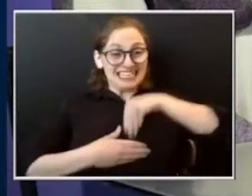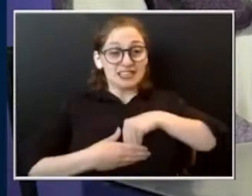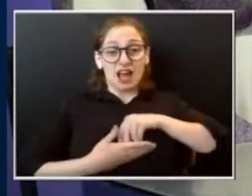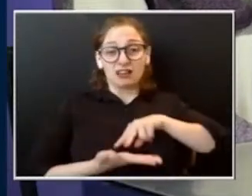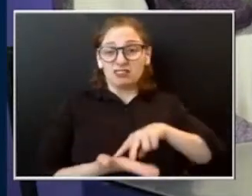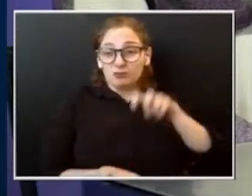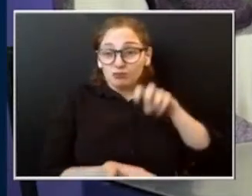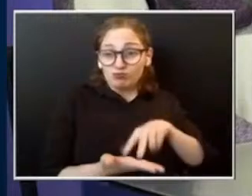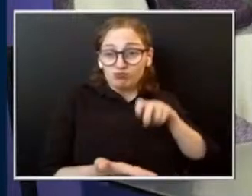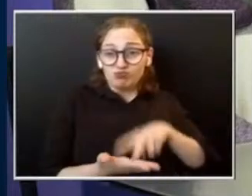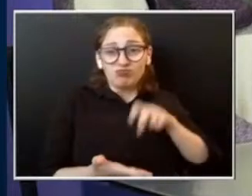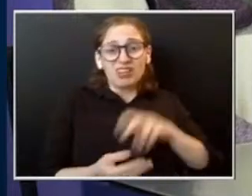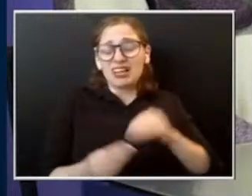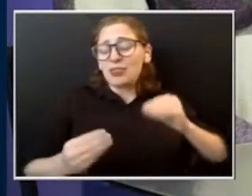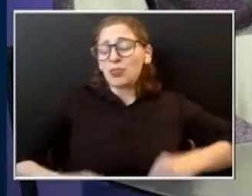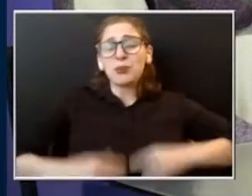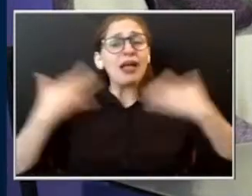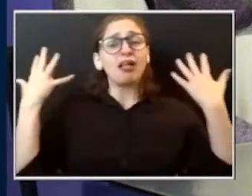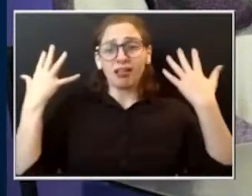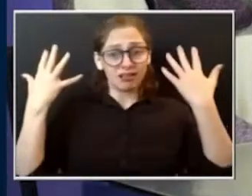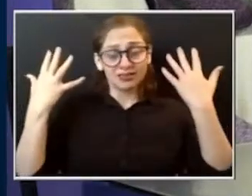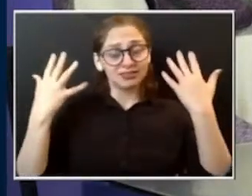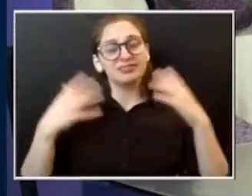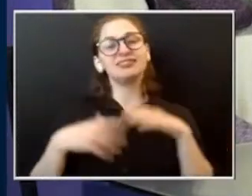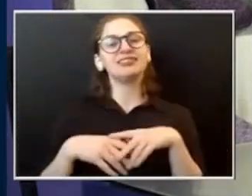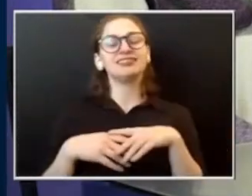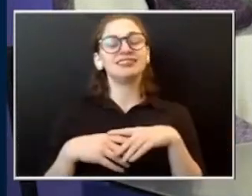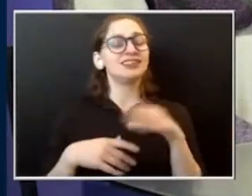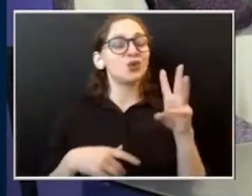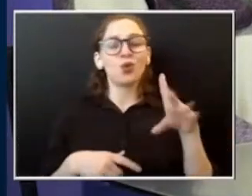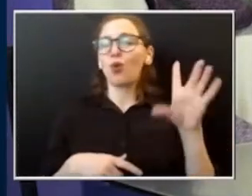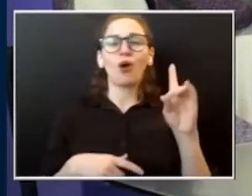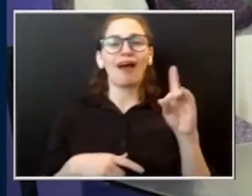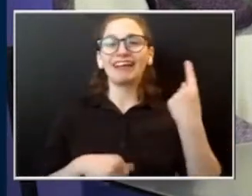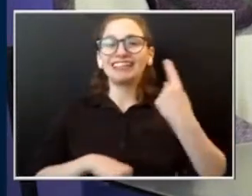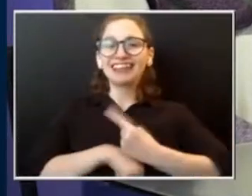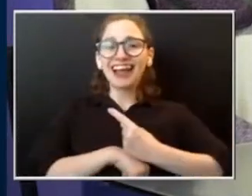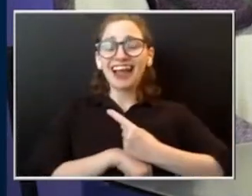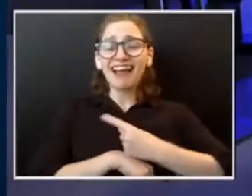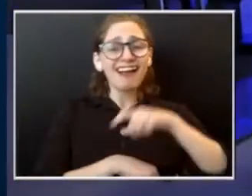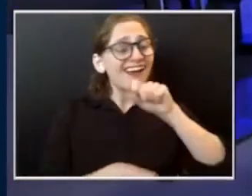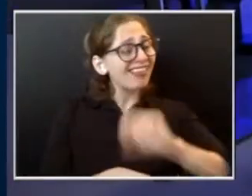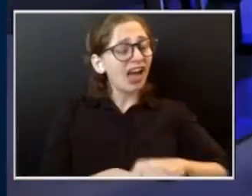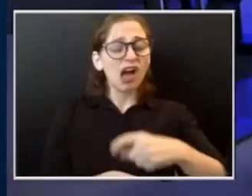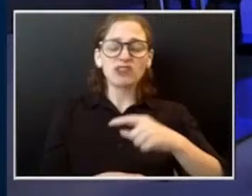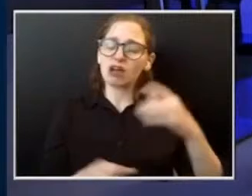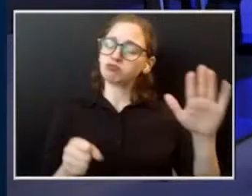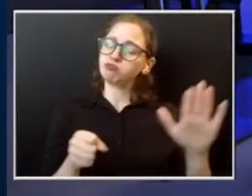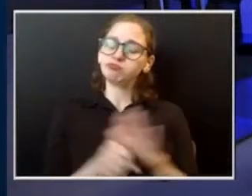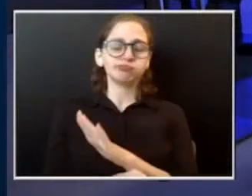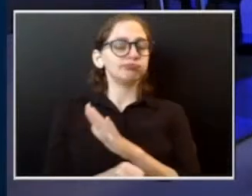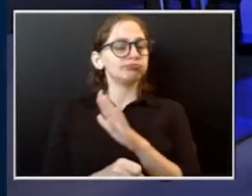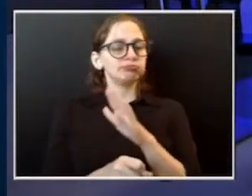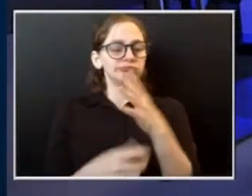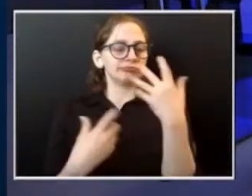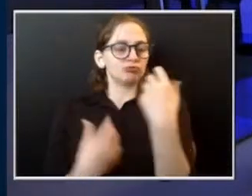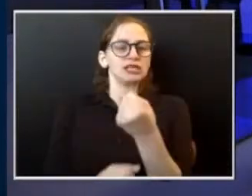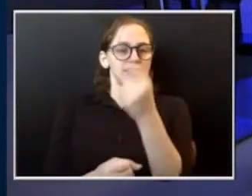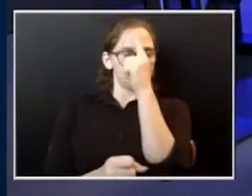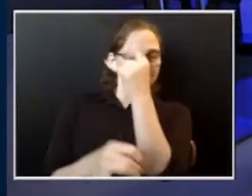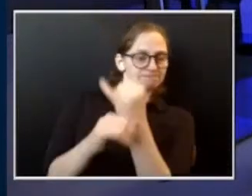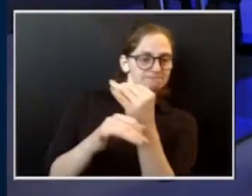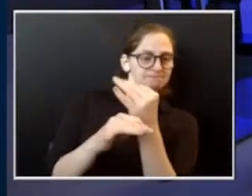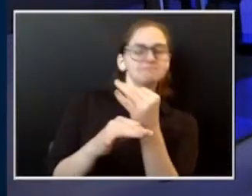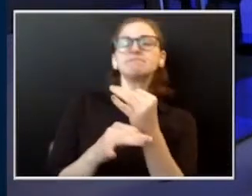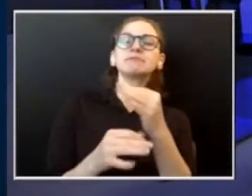Crazy day, but loved it. Had total faith in the doctors to do their job, and they did, and what